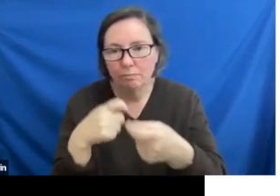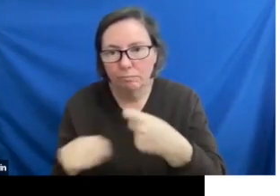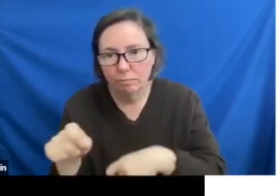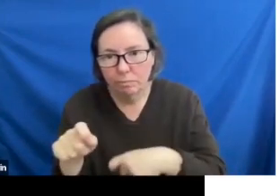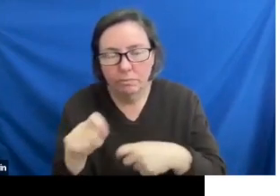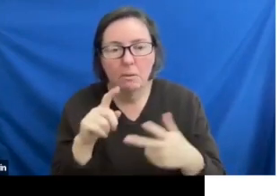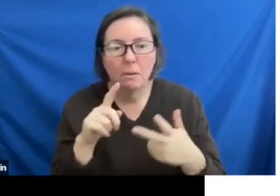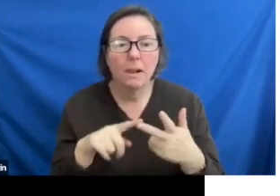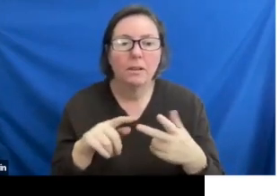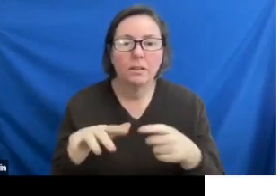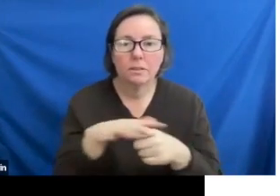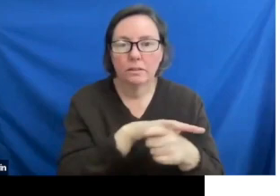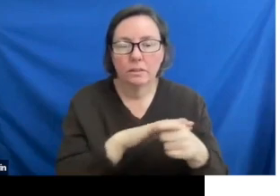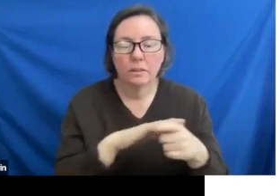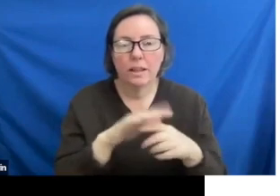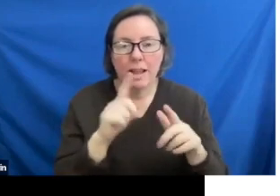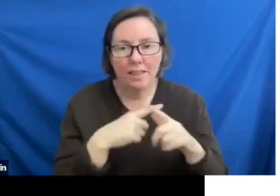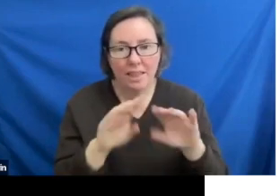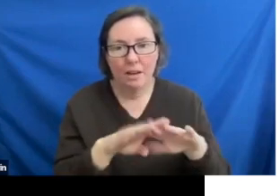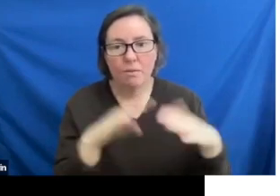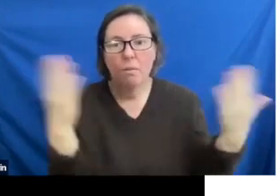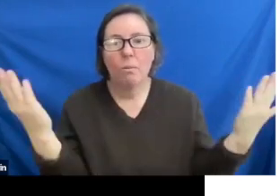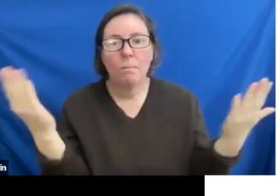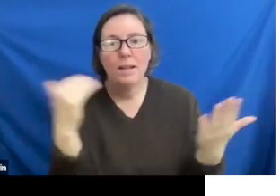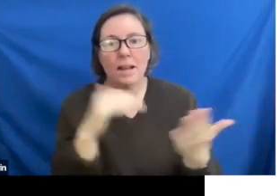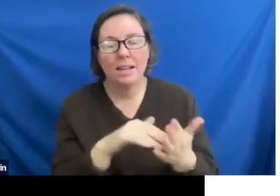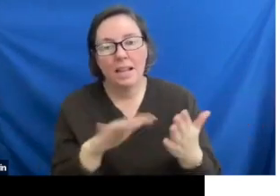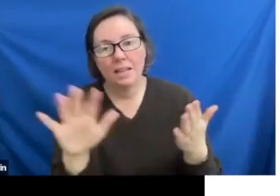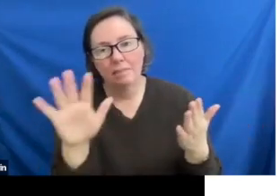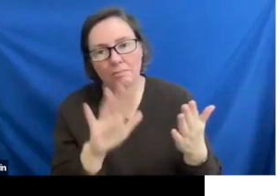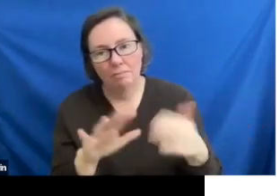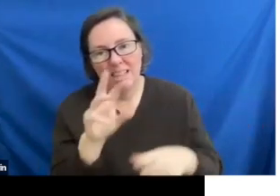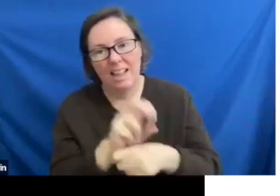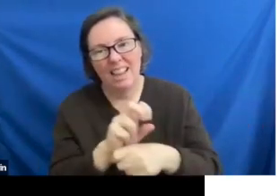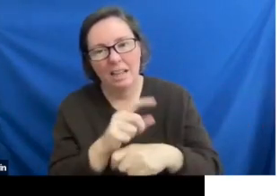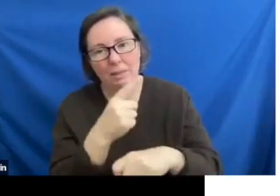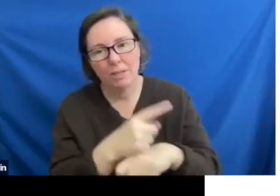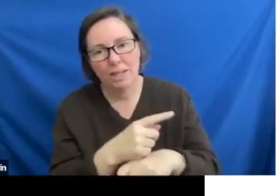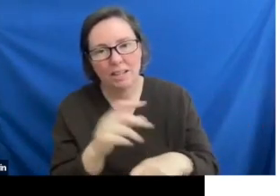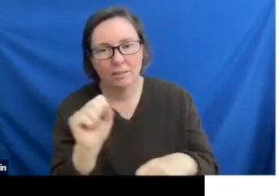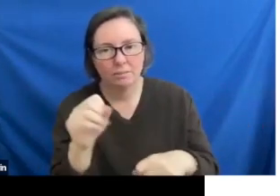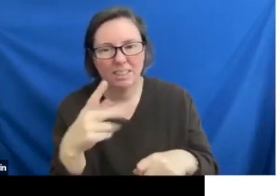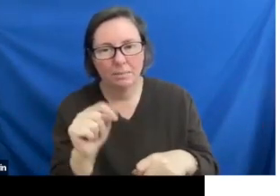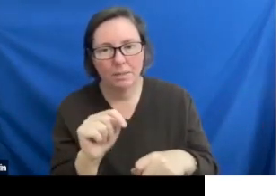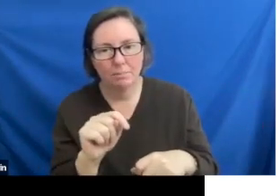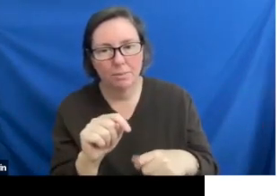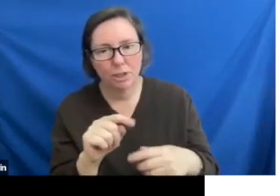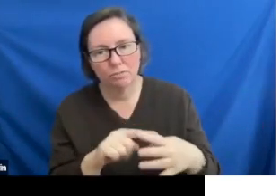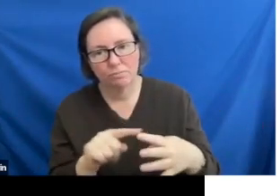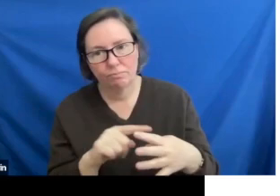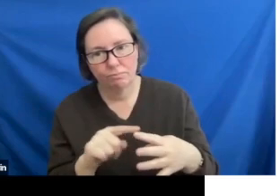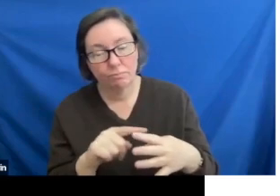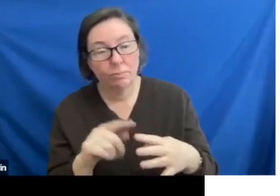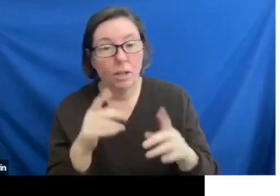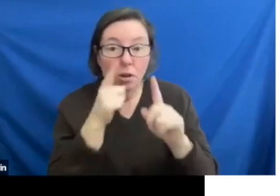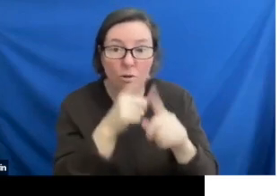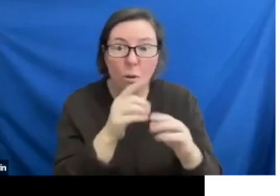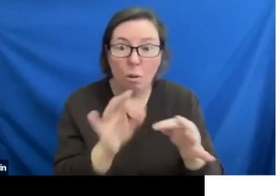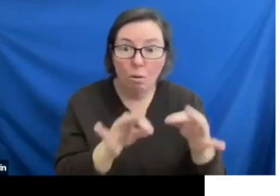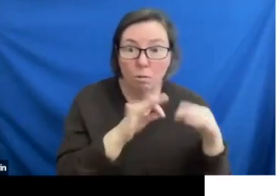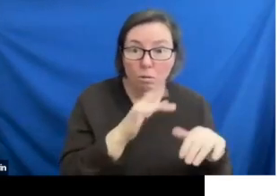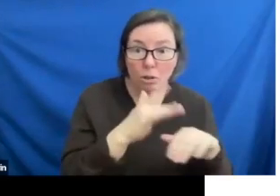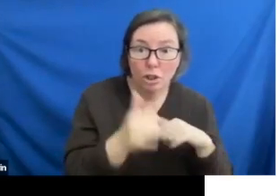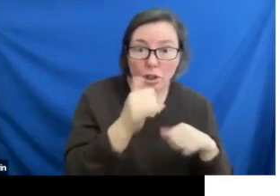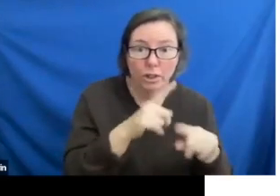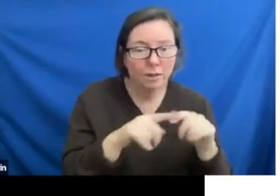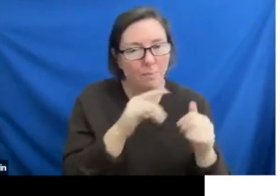arena reopen for use no later than Labor Day. So we are working to beat that date, but it'd be mid to